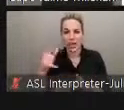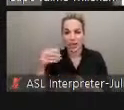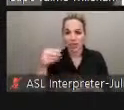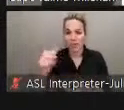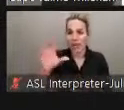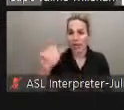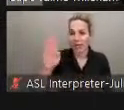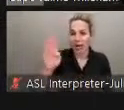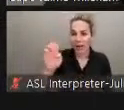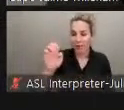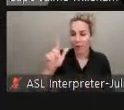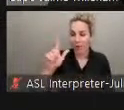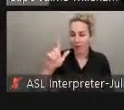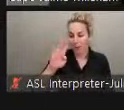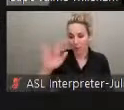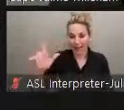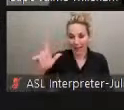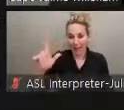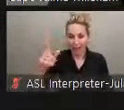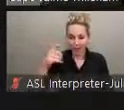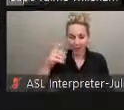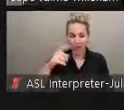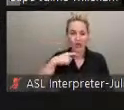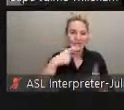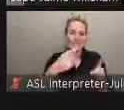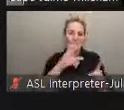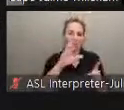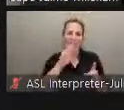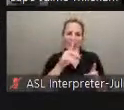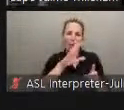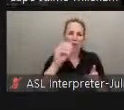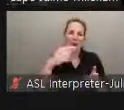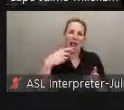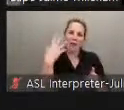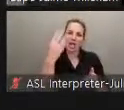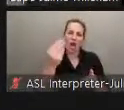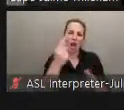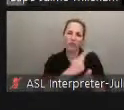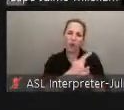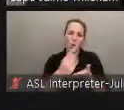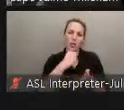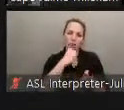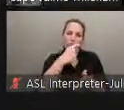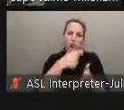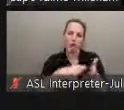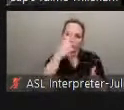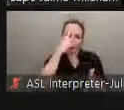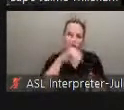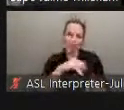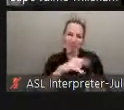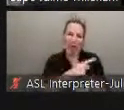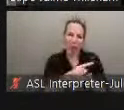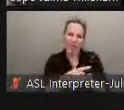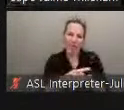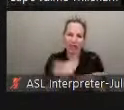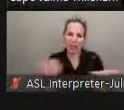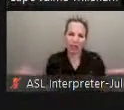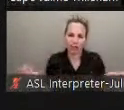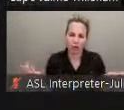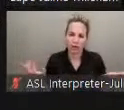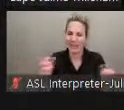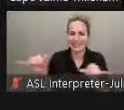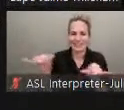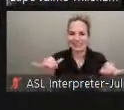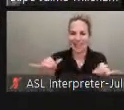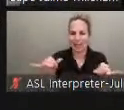your cable bill, you can't tell the cable company, hey, I'm going to be gone for a week. Don't charge me for that week. It's kind of the